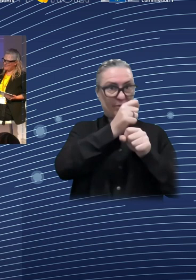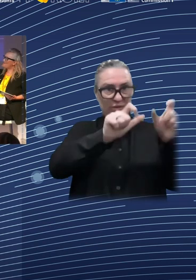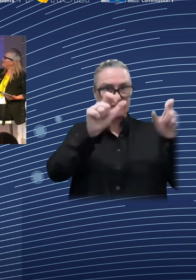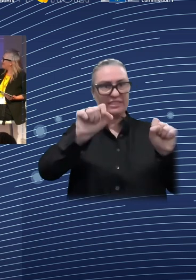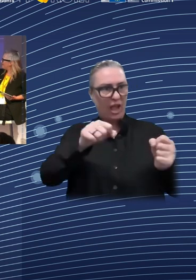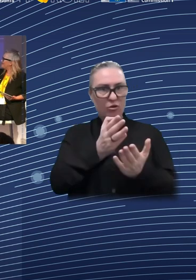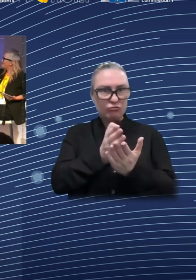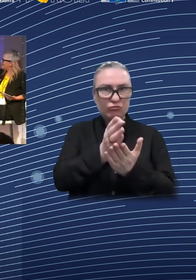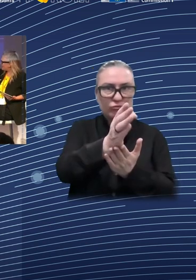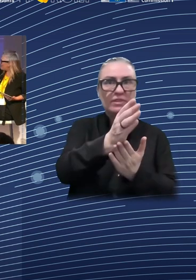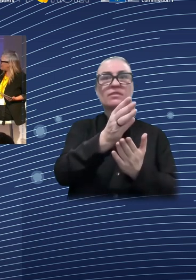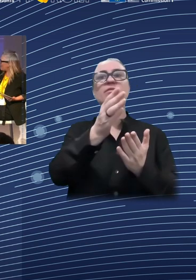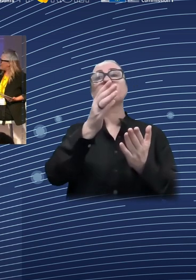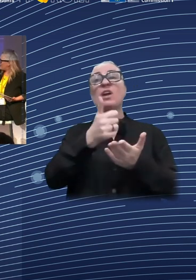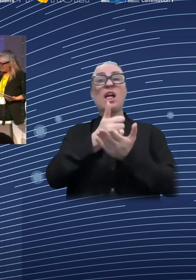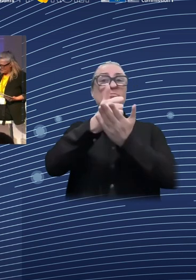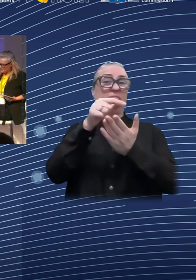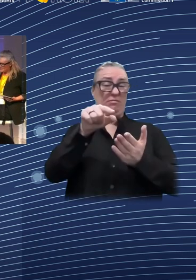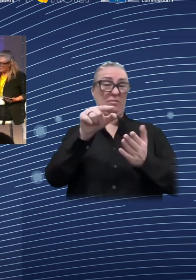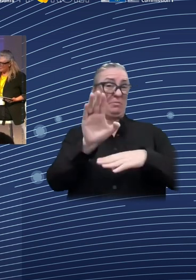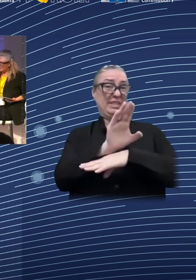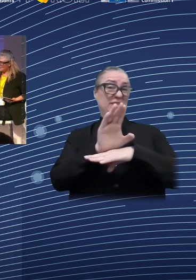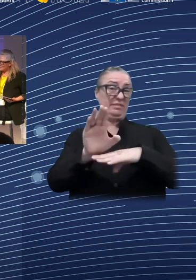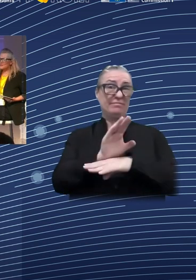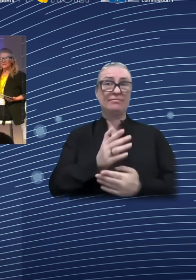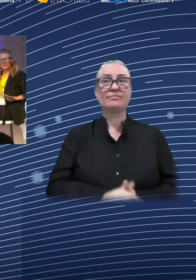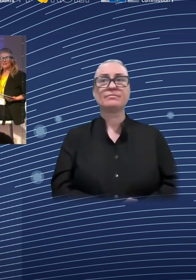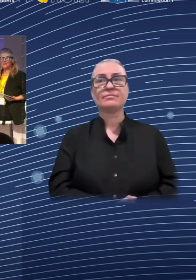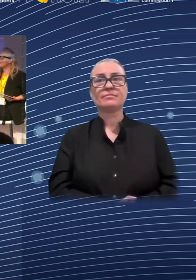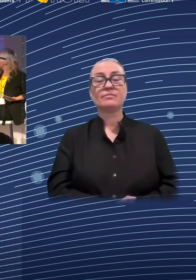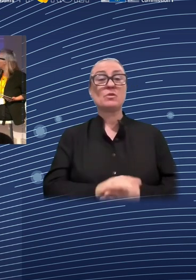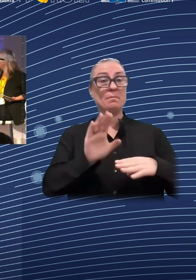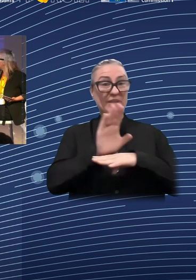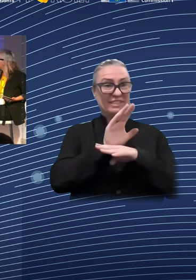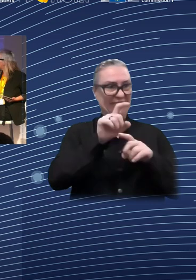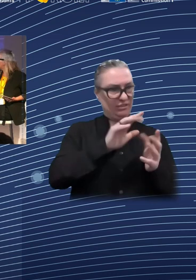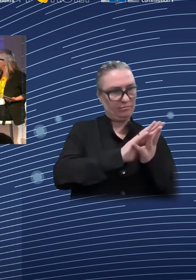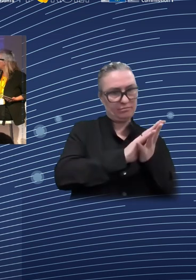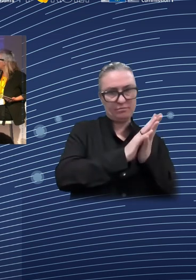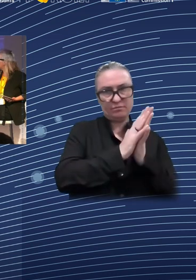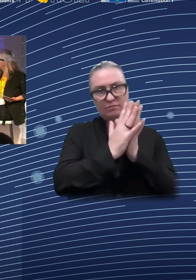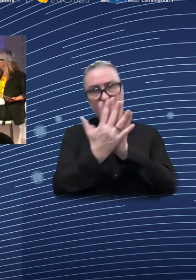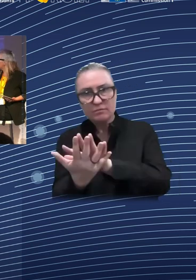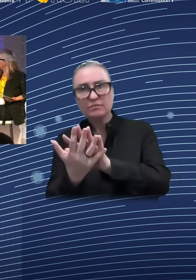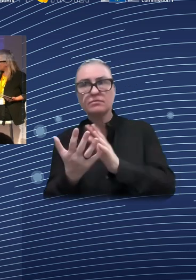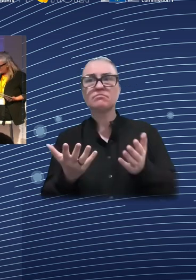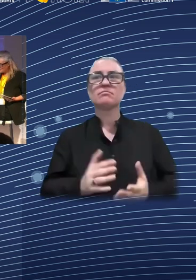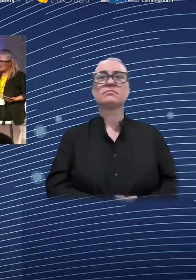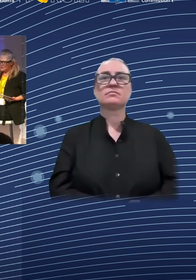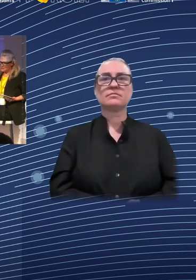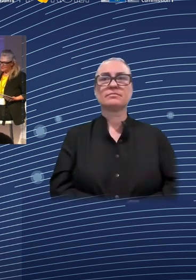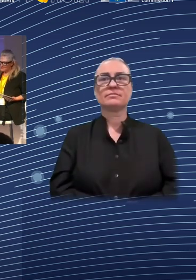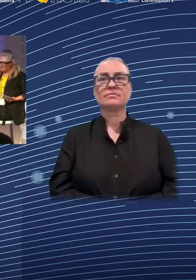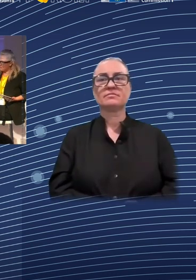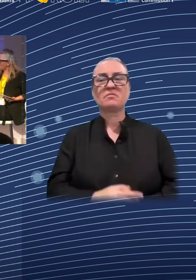framework. Yeah. Yep. Skill or competence framework, however it is. But I think that everything should be included, digital, technical,